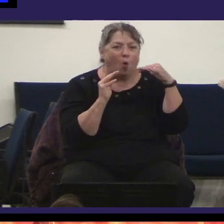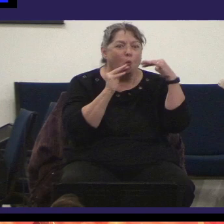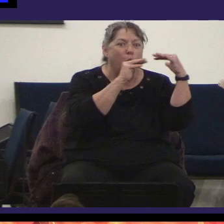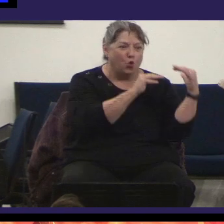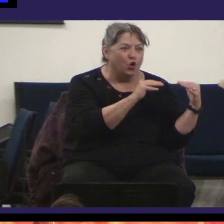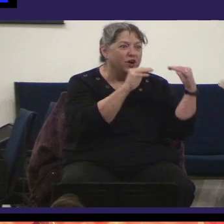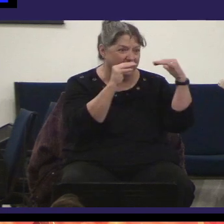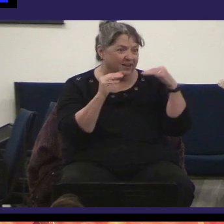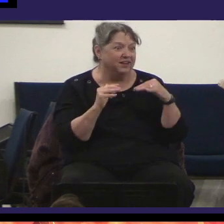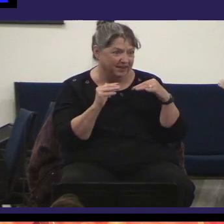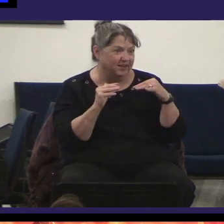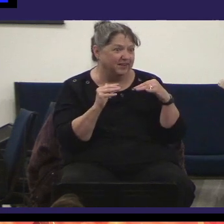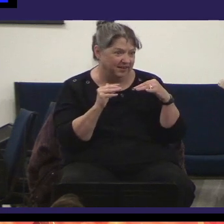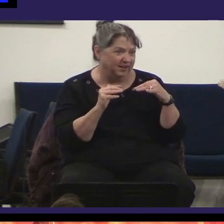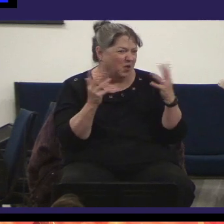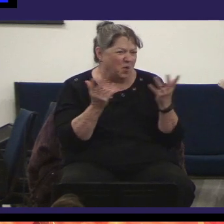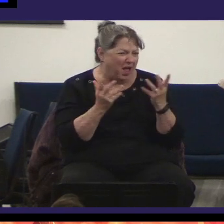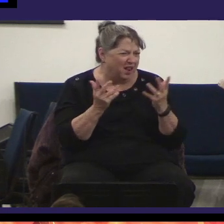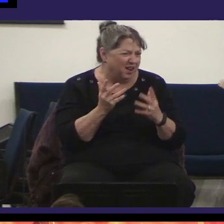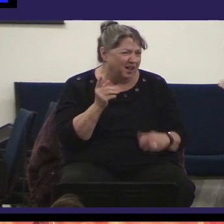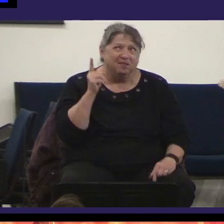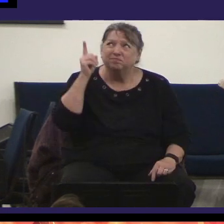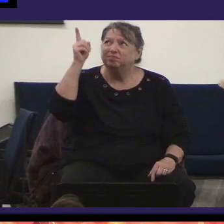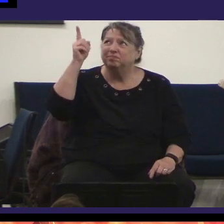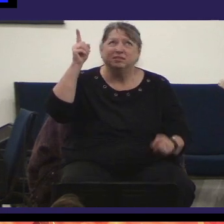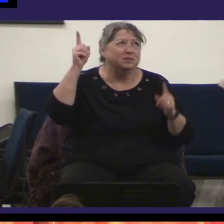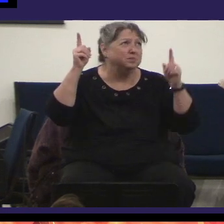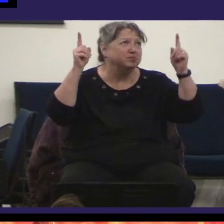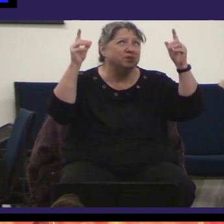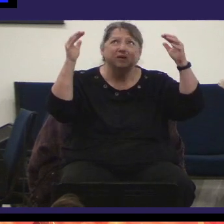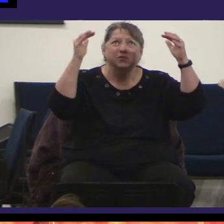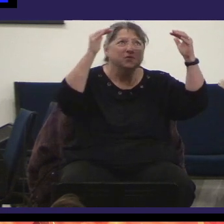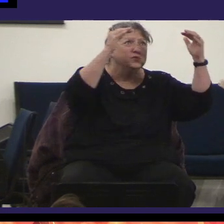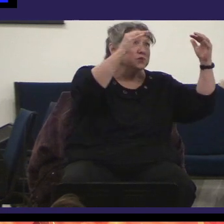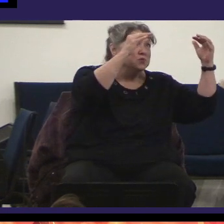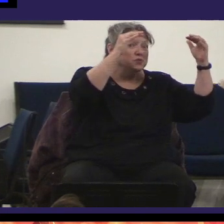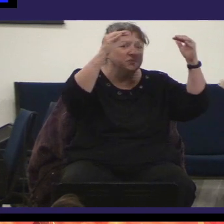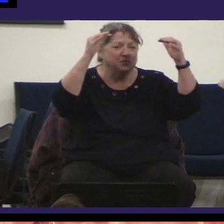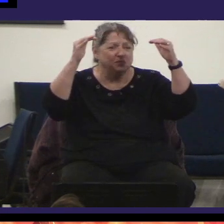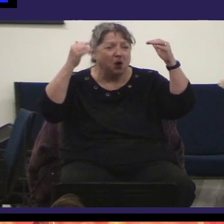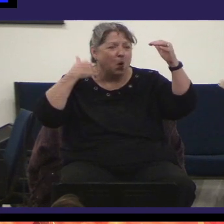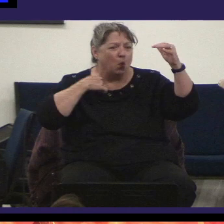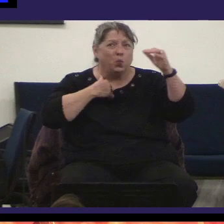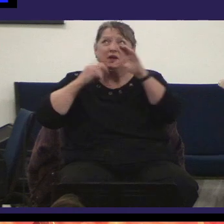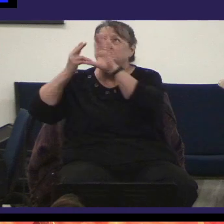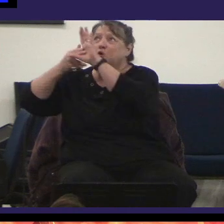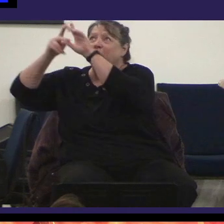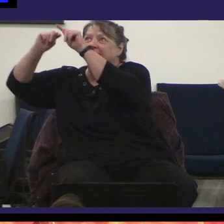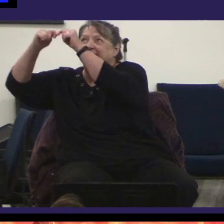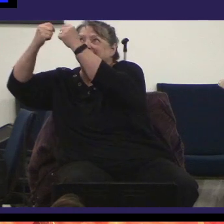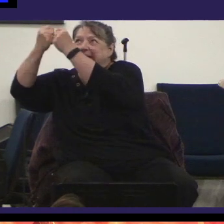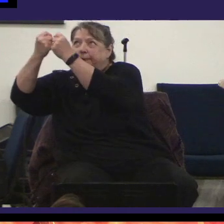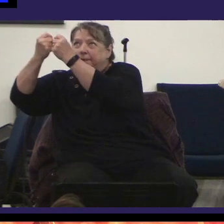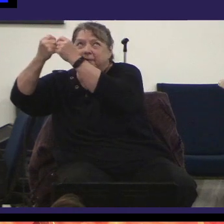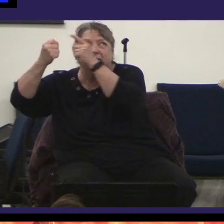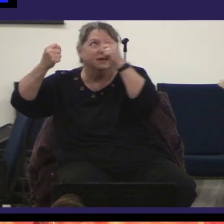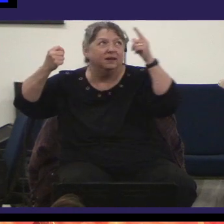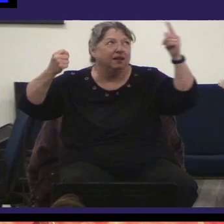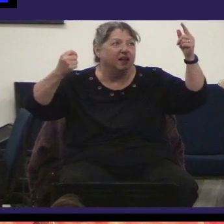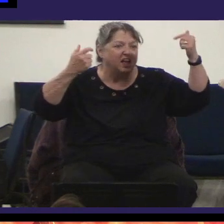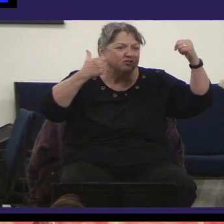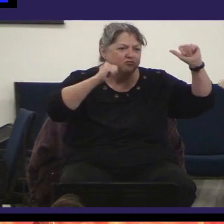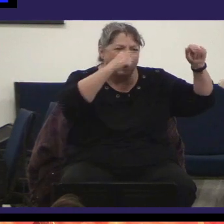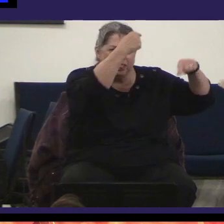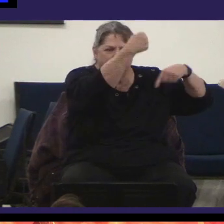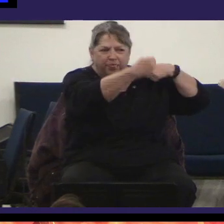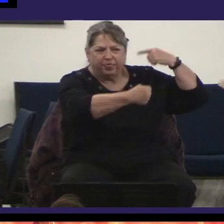all, whatever, roses or whatever. When you're entering a battle, you have enemies out there. But